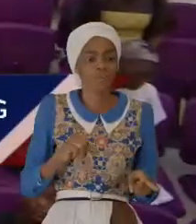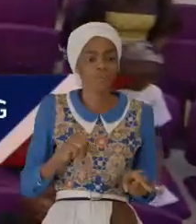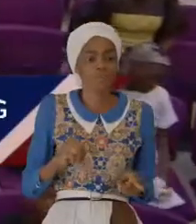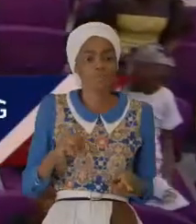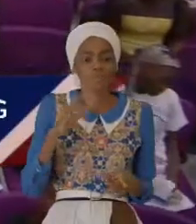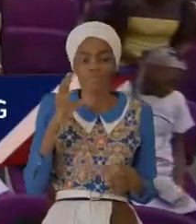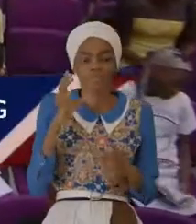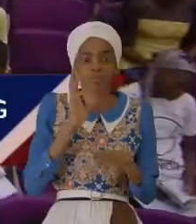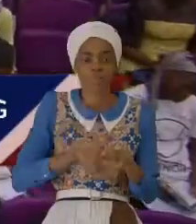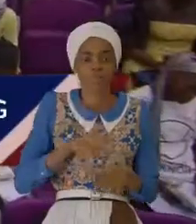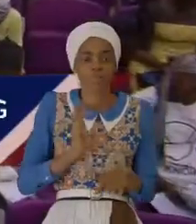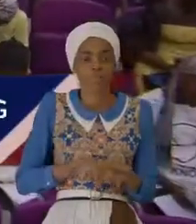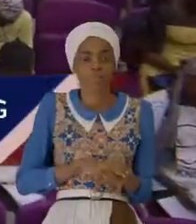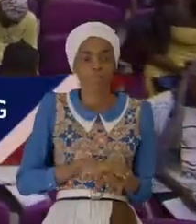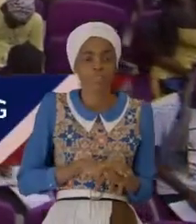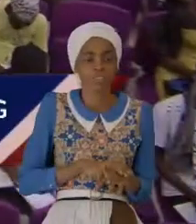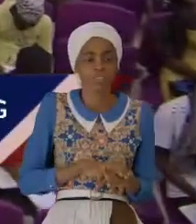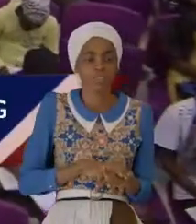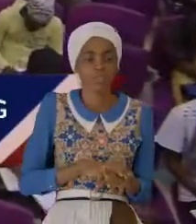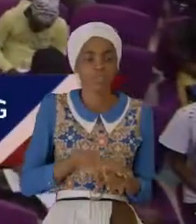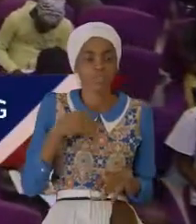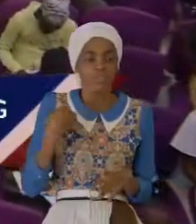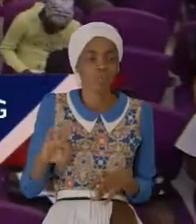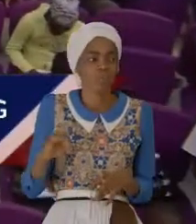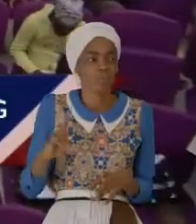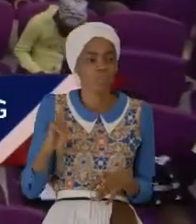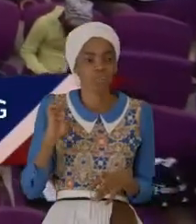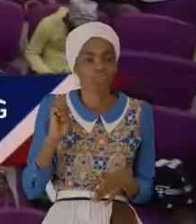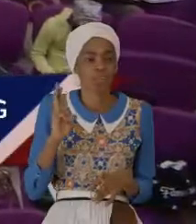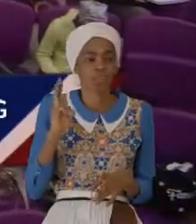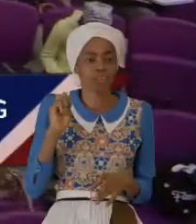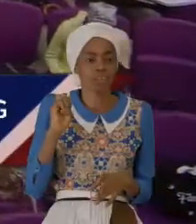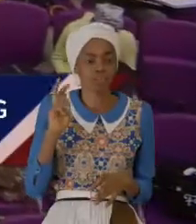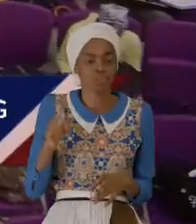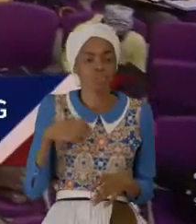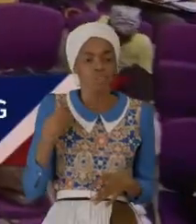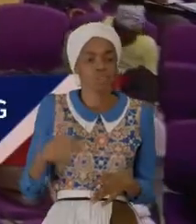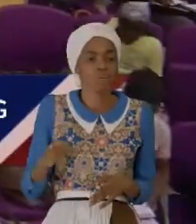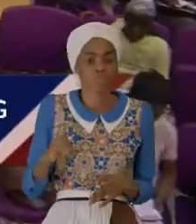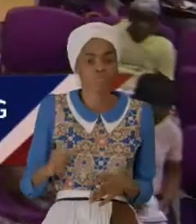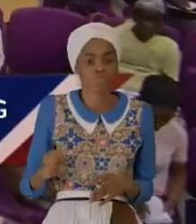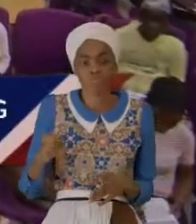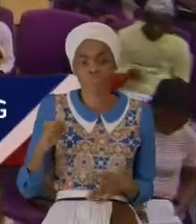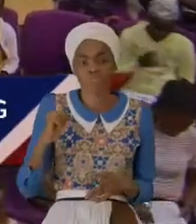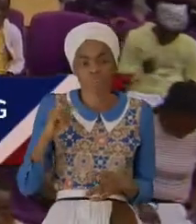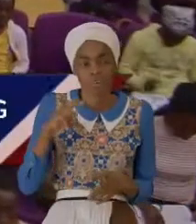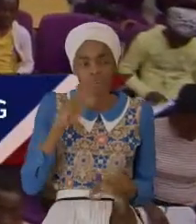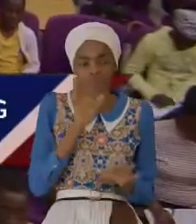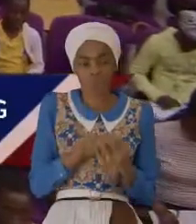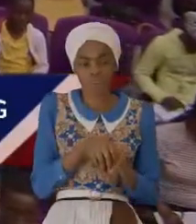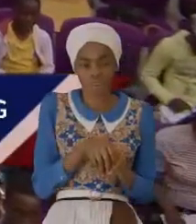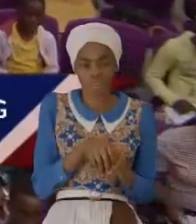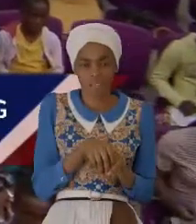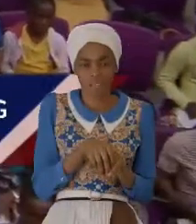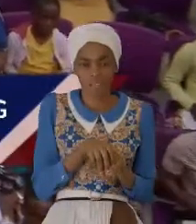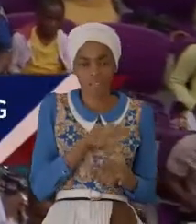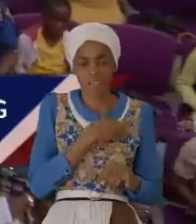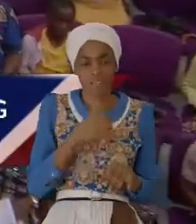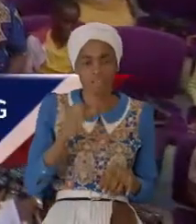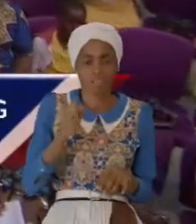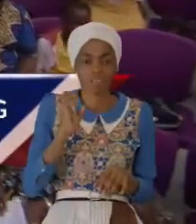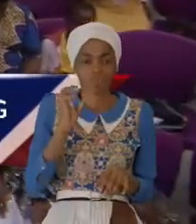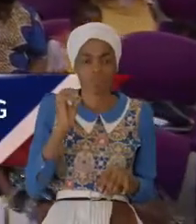and Beware of the leaven of the Pharisees and of the